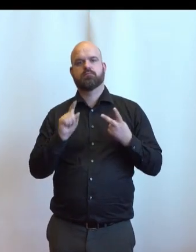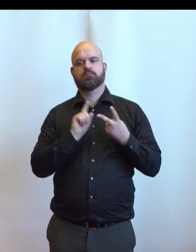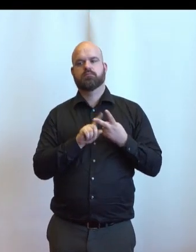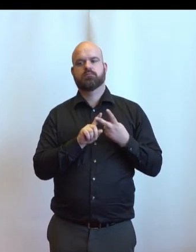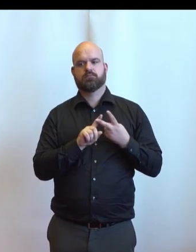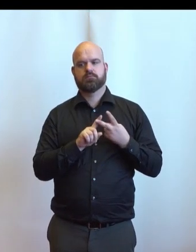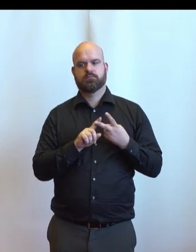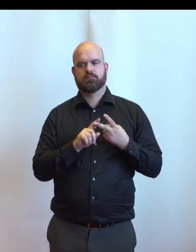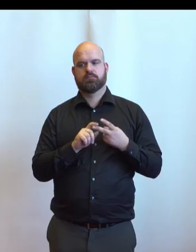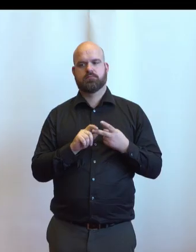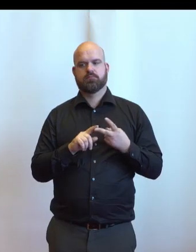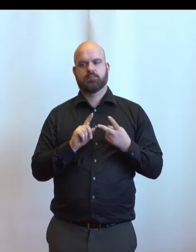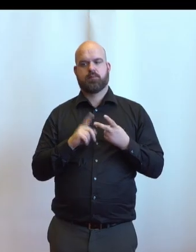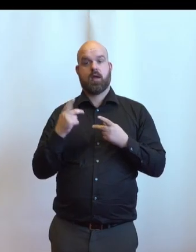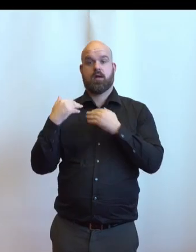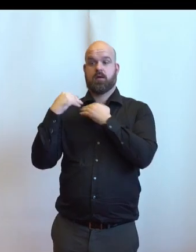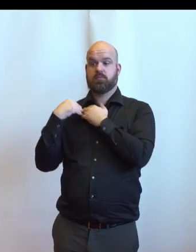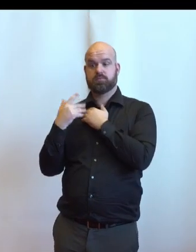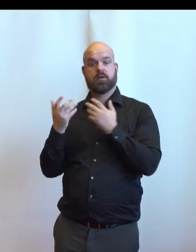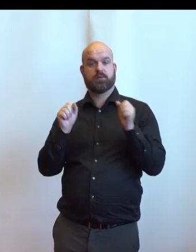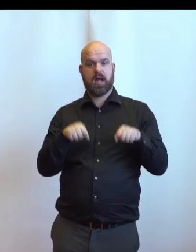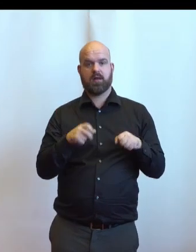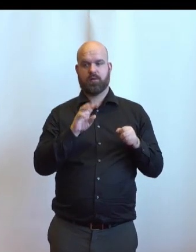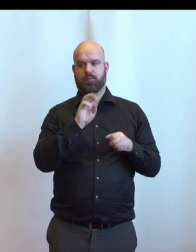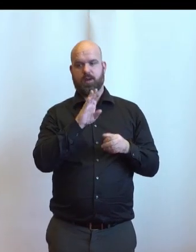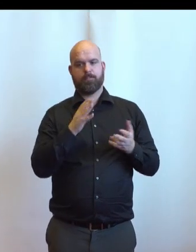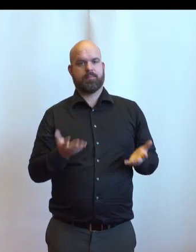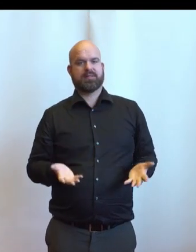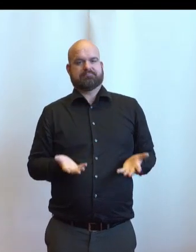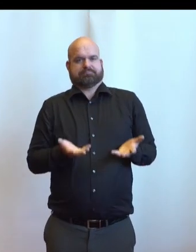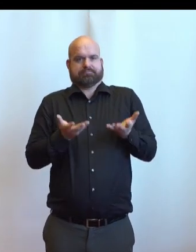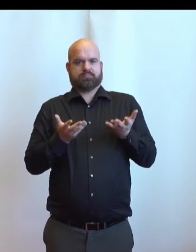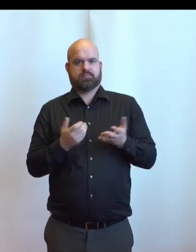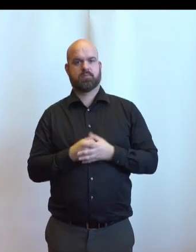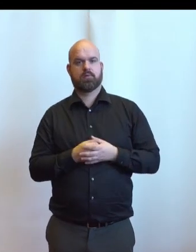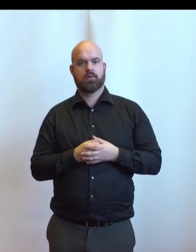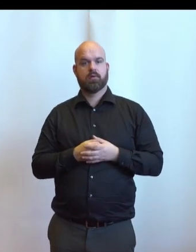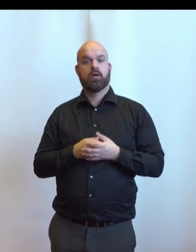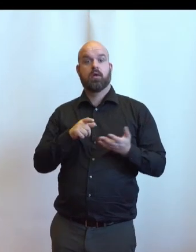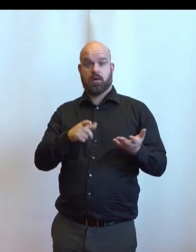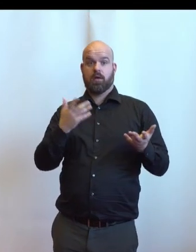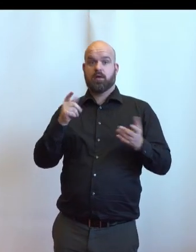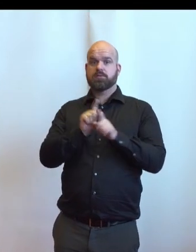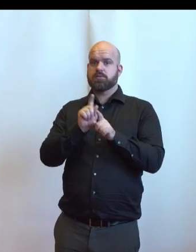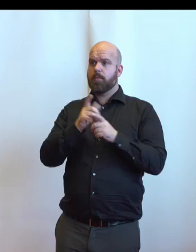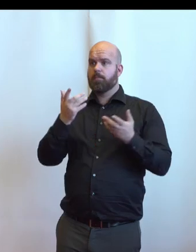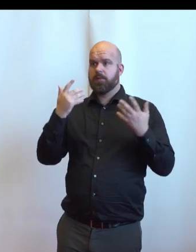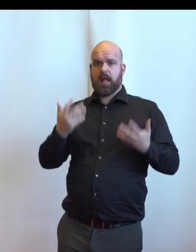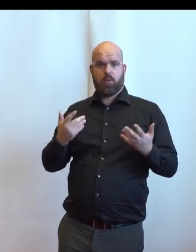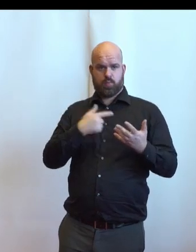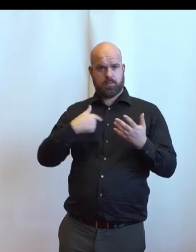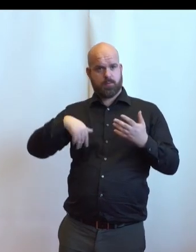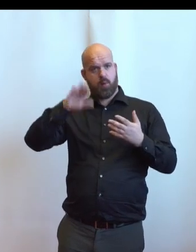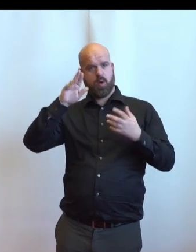virtual reality and artificial intelligence, we're again, like other IT companies exploring this, we're working and collaborating with the